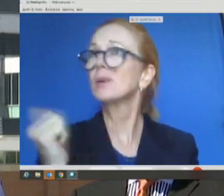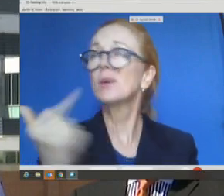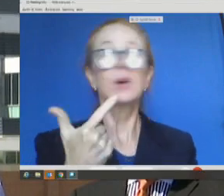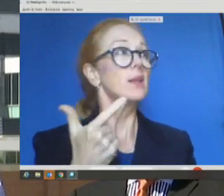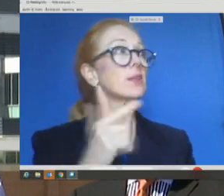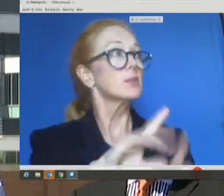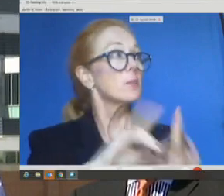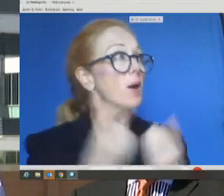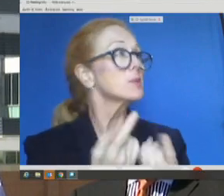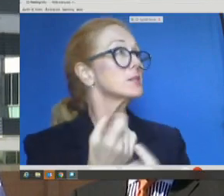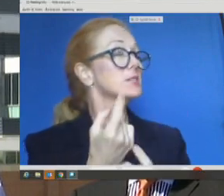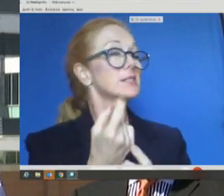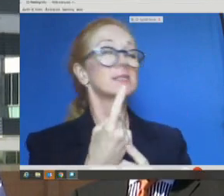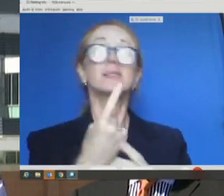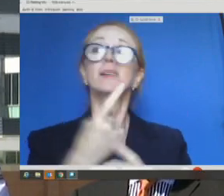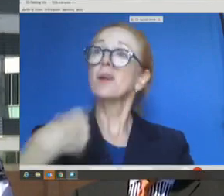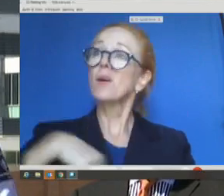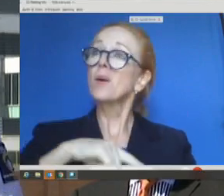Thank you very much.